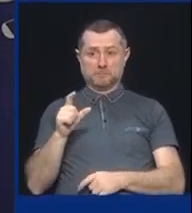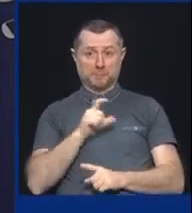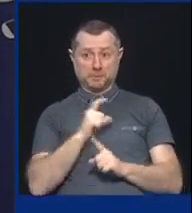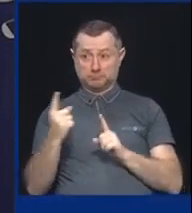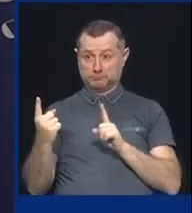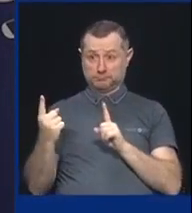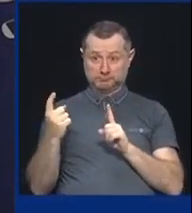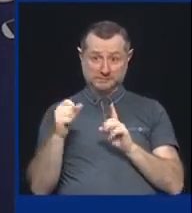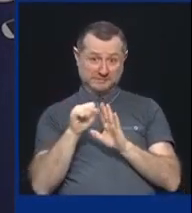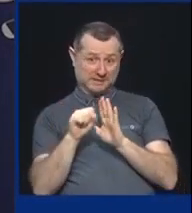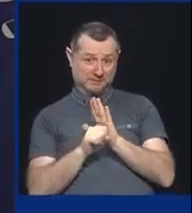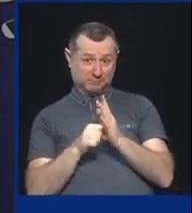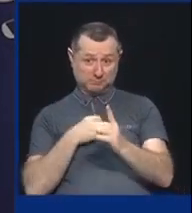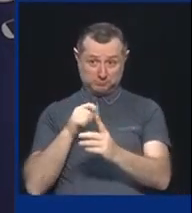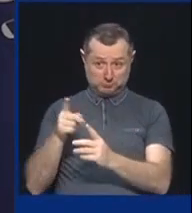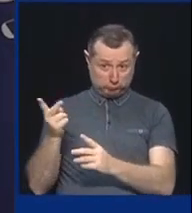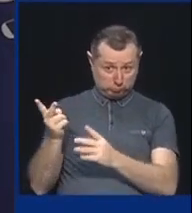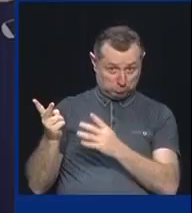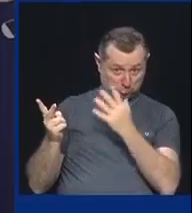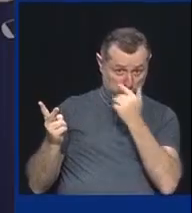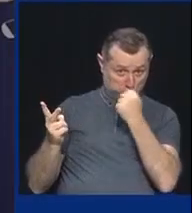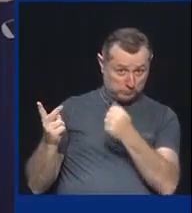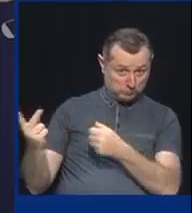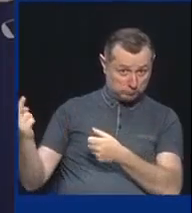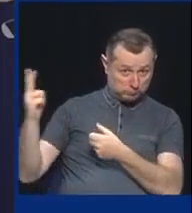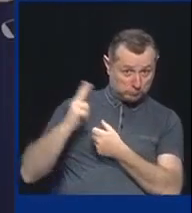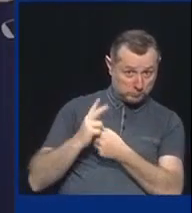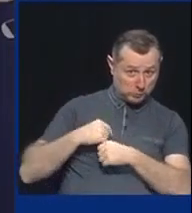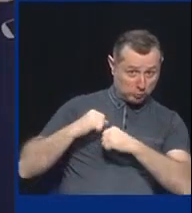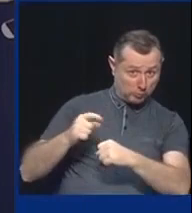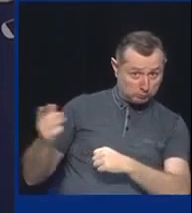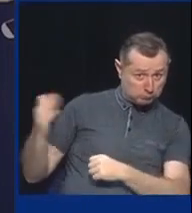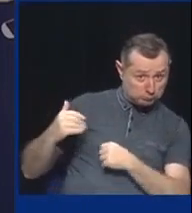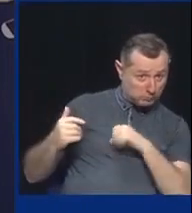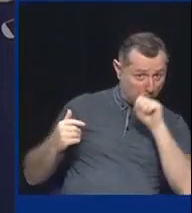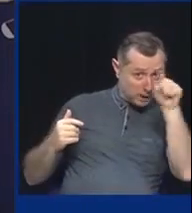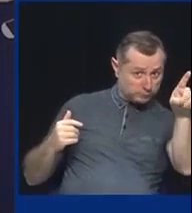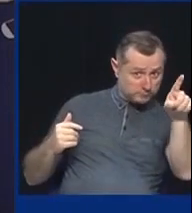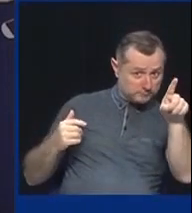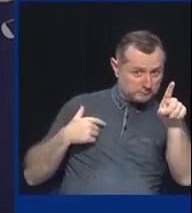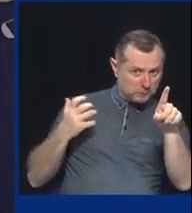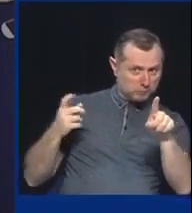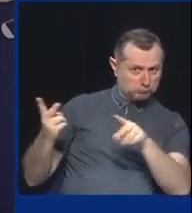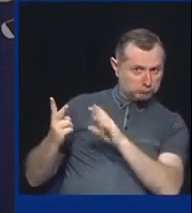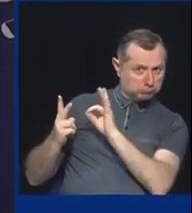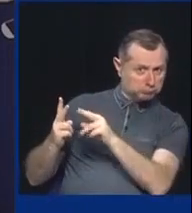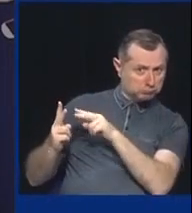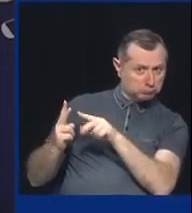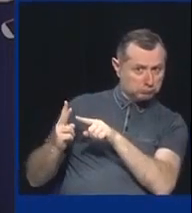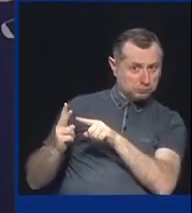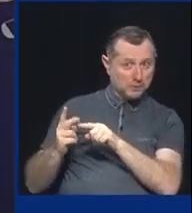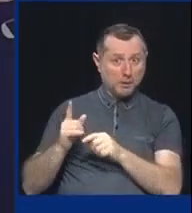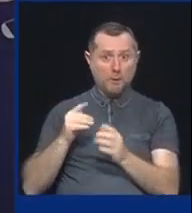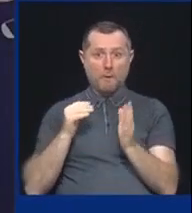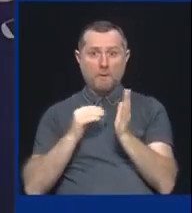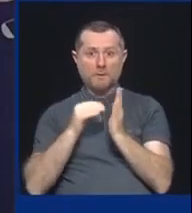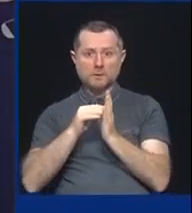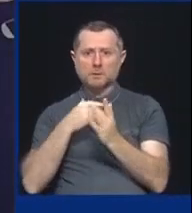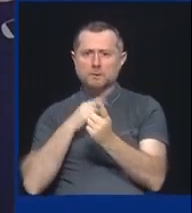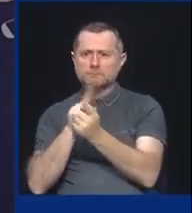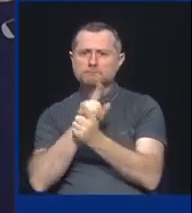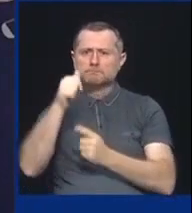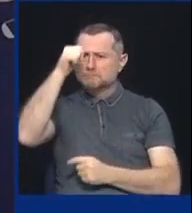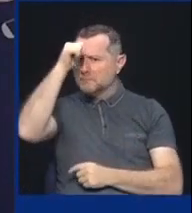were interested in joining. I often meet people, men and women, and if they show promise,